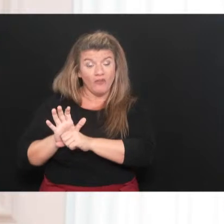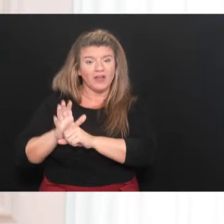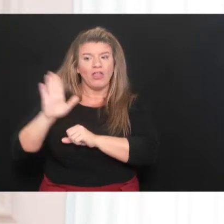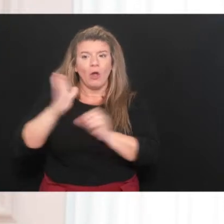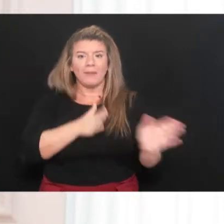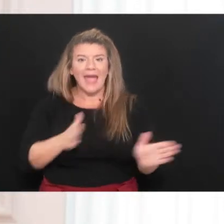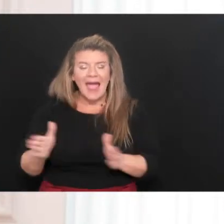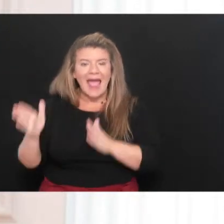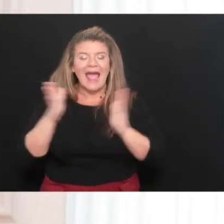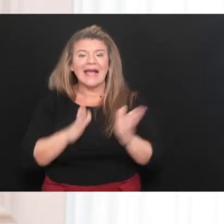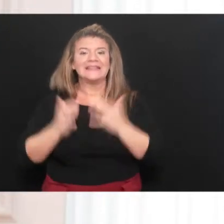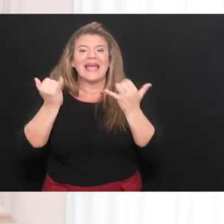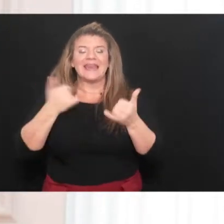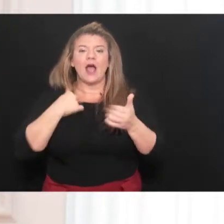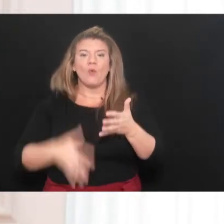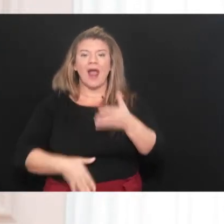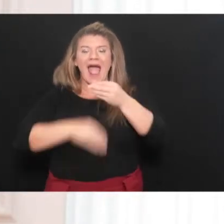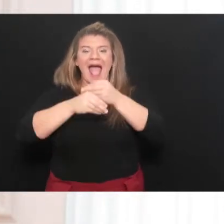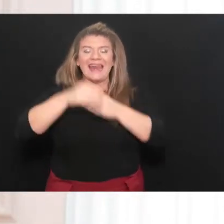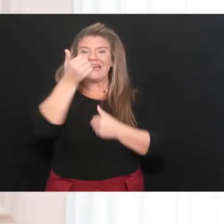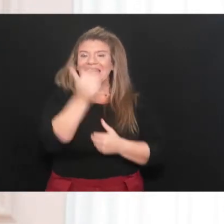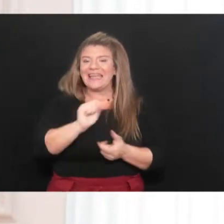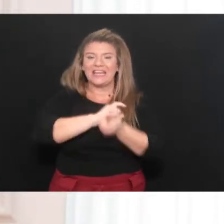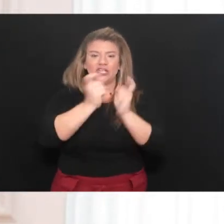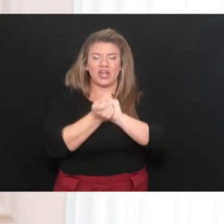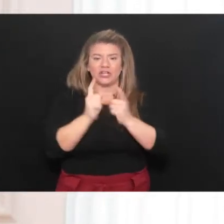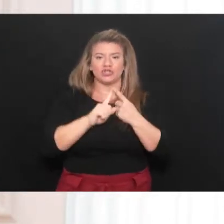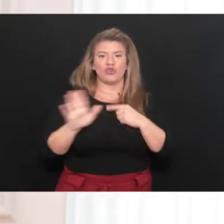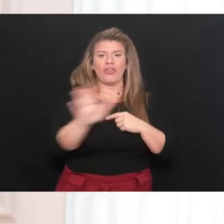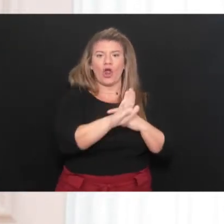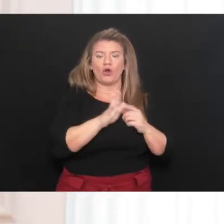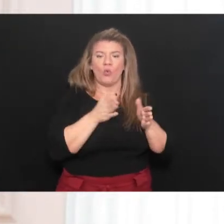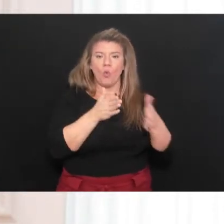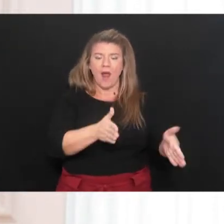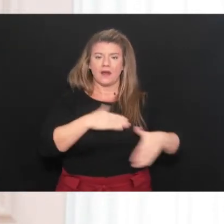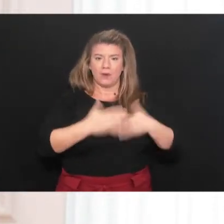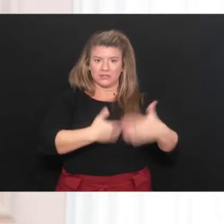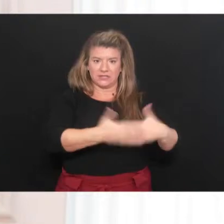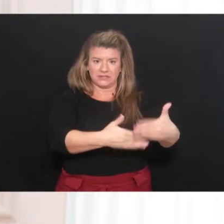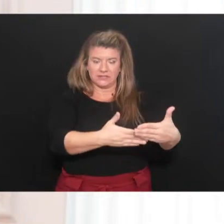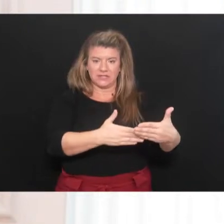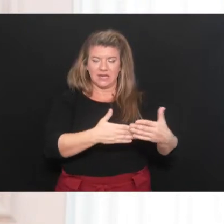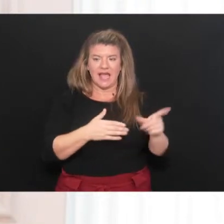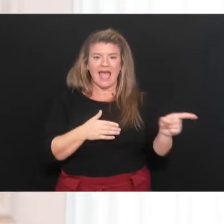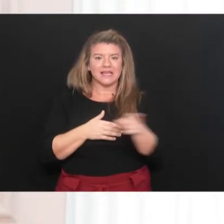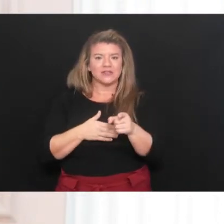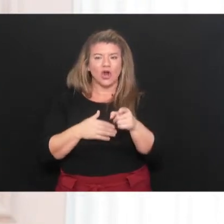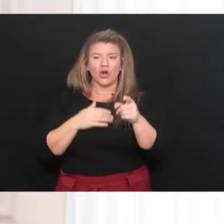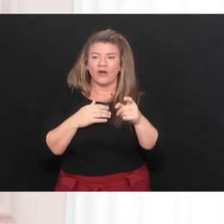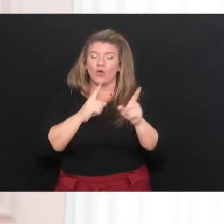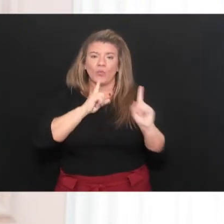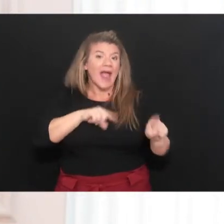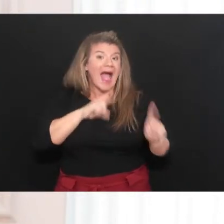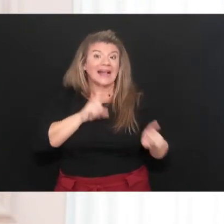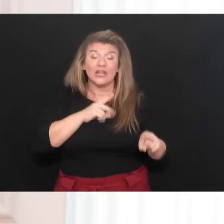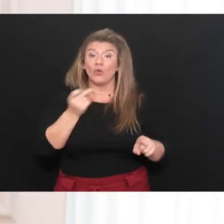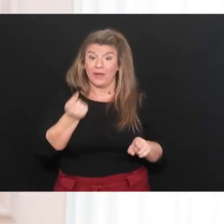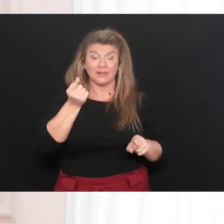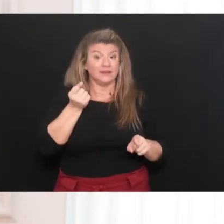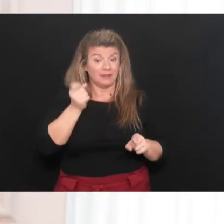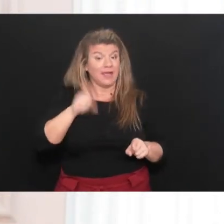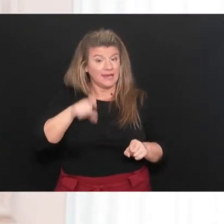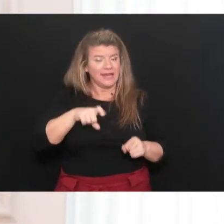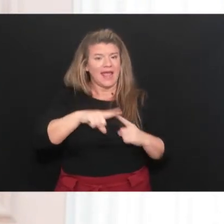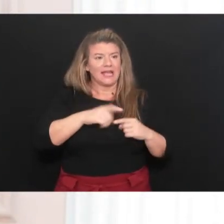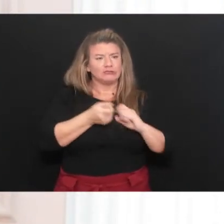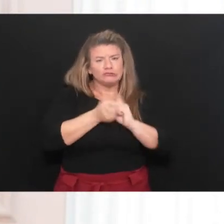we also are putting up there any changes to a county's mitigation strategy as they are being very reactive as they need to be and pivoting